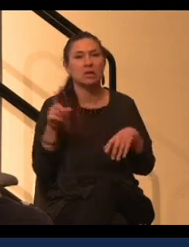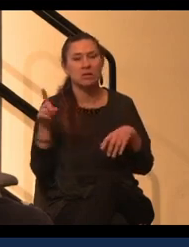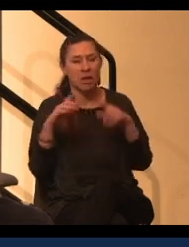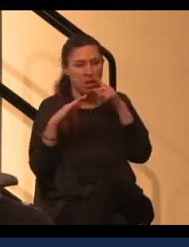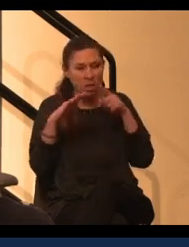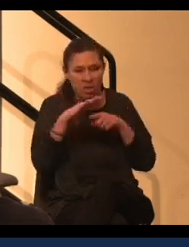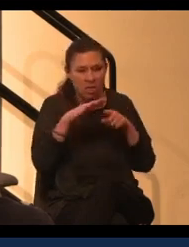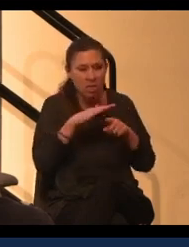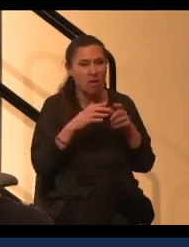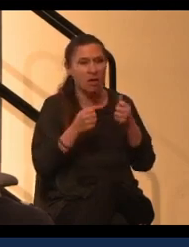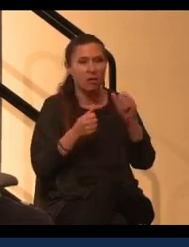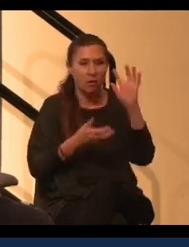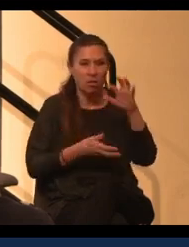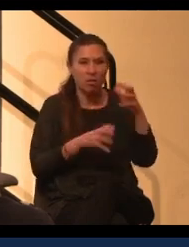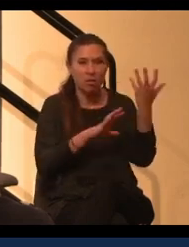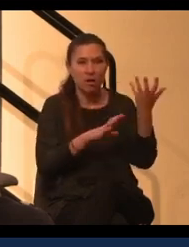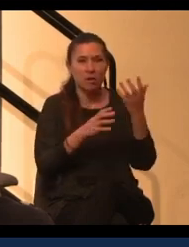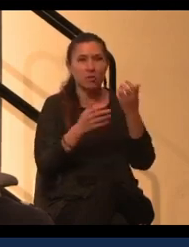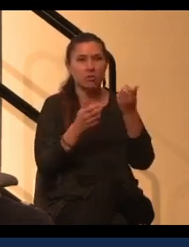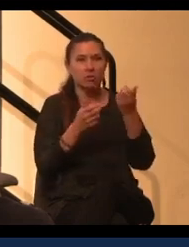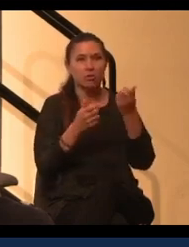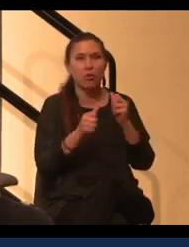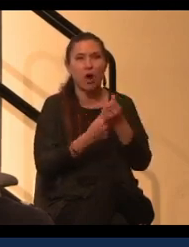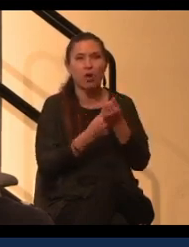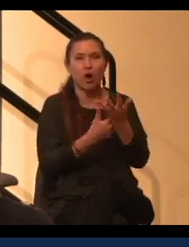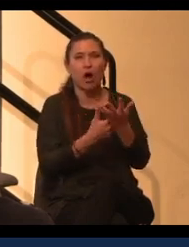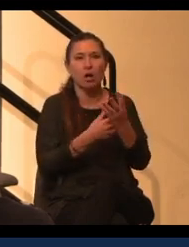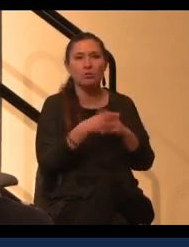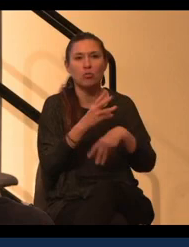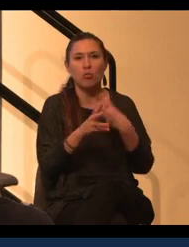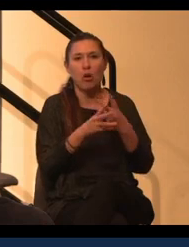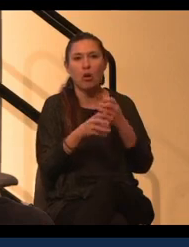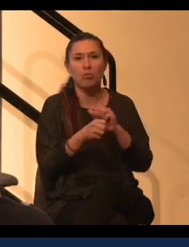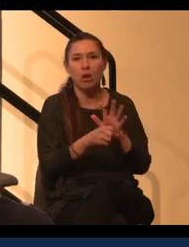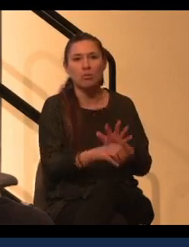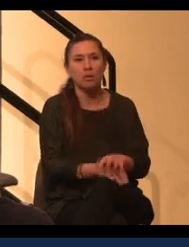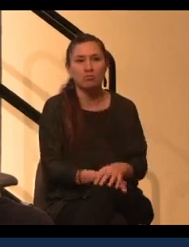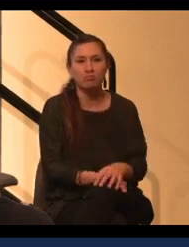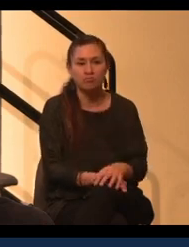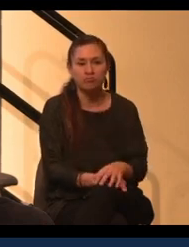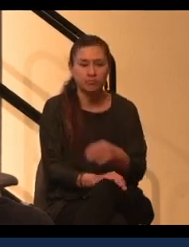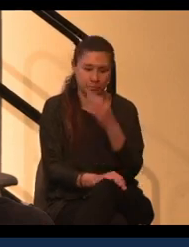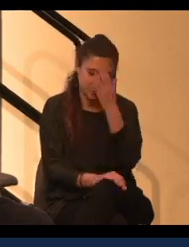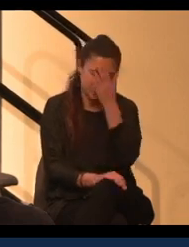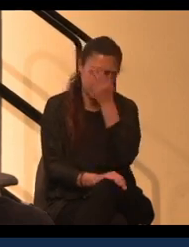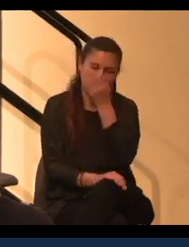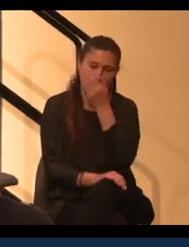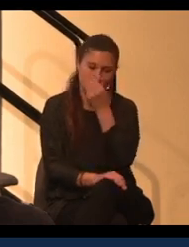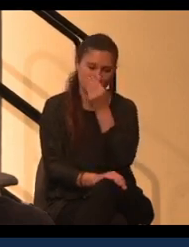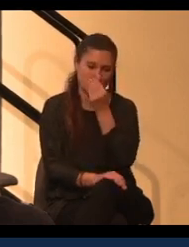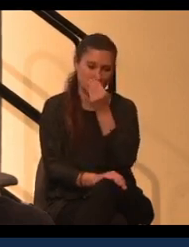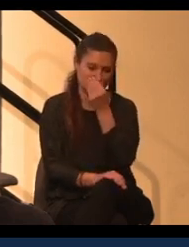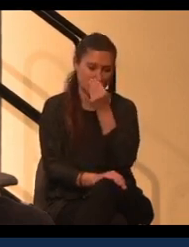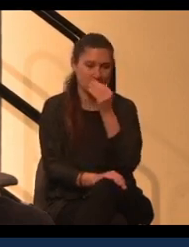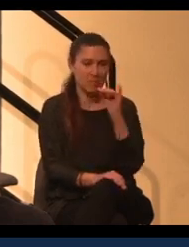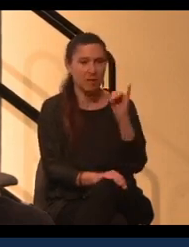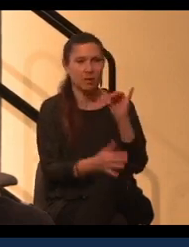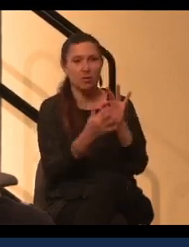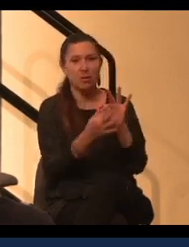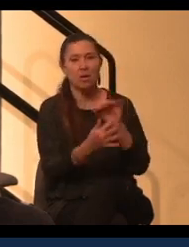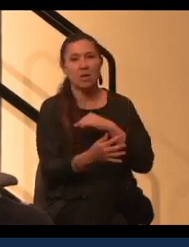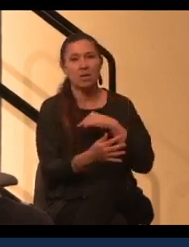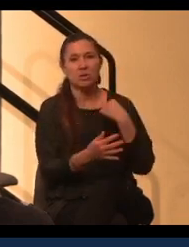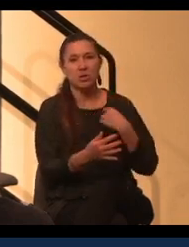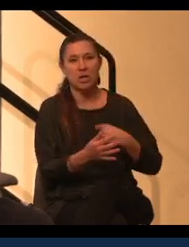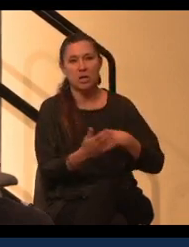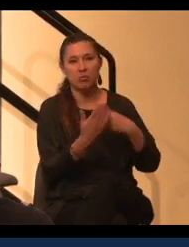to cause a global pandemic with terms such as this. And related to the China initiative that I talked about earlier,